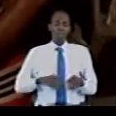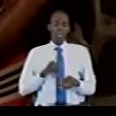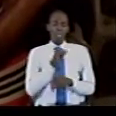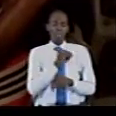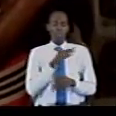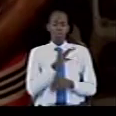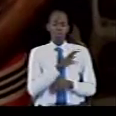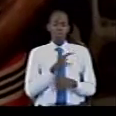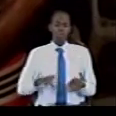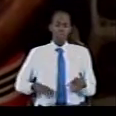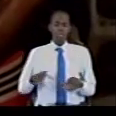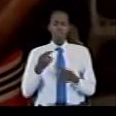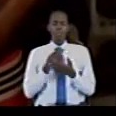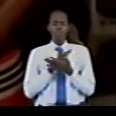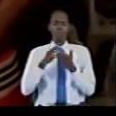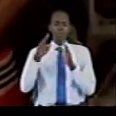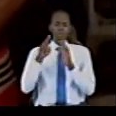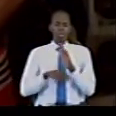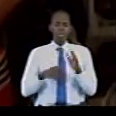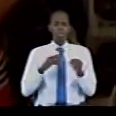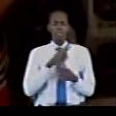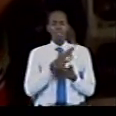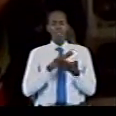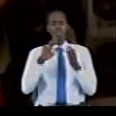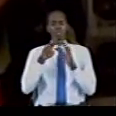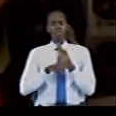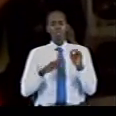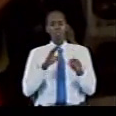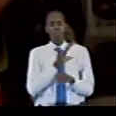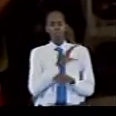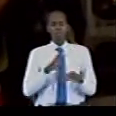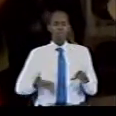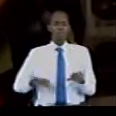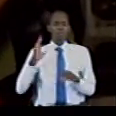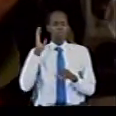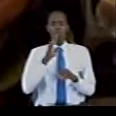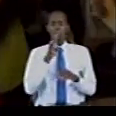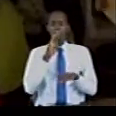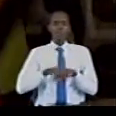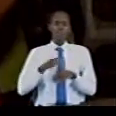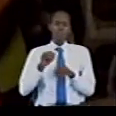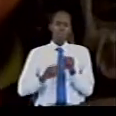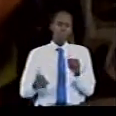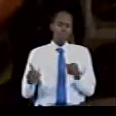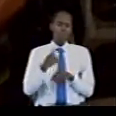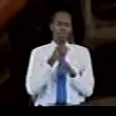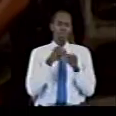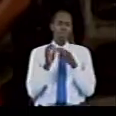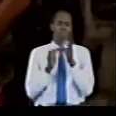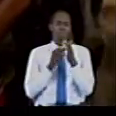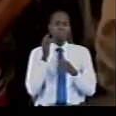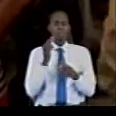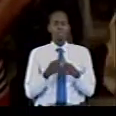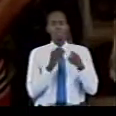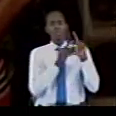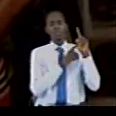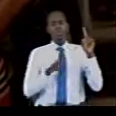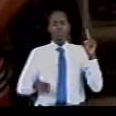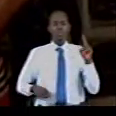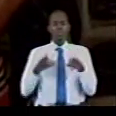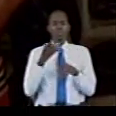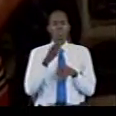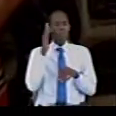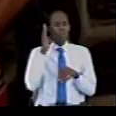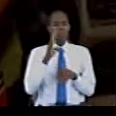the holiness, righteousness of Christ will be upon everyone in Jesus' name. Lord, there will be no